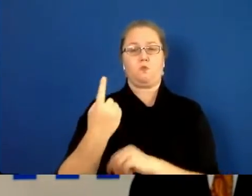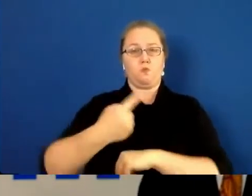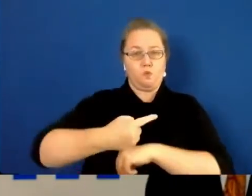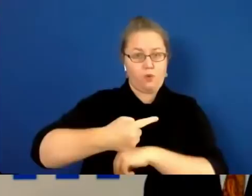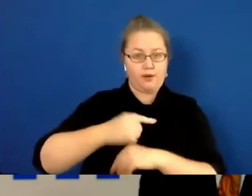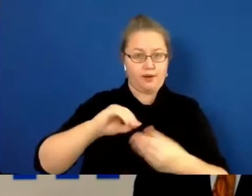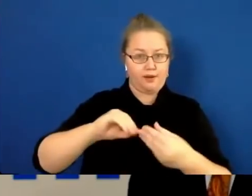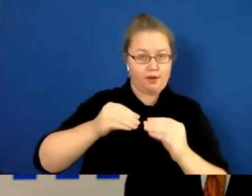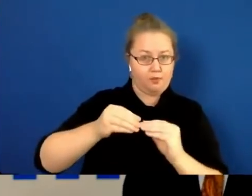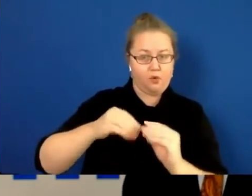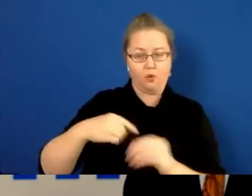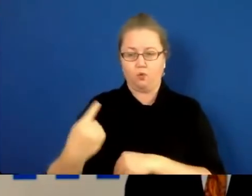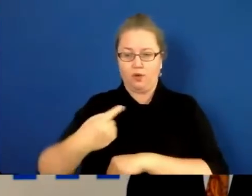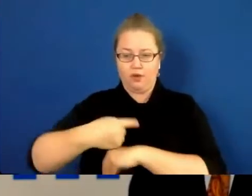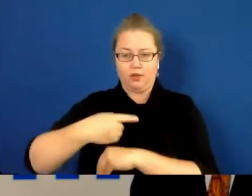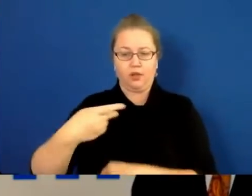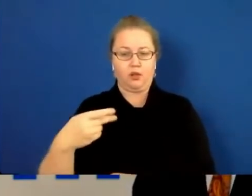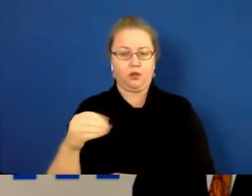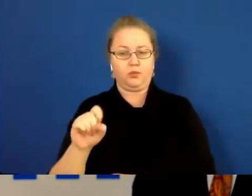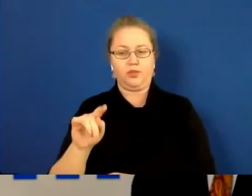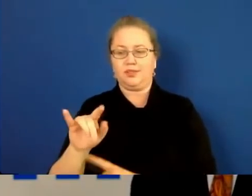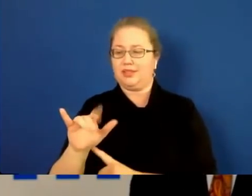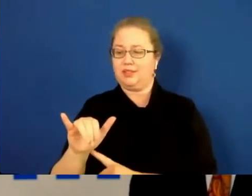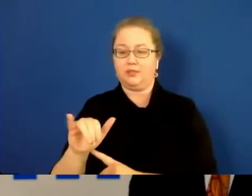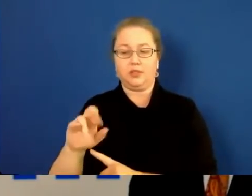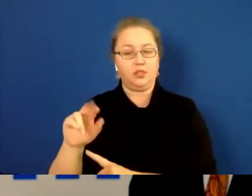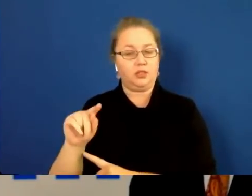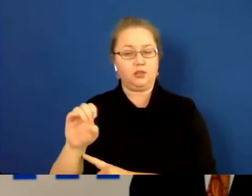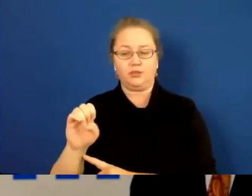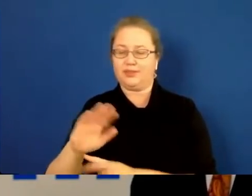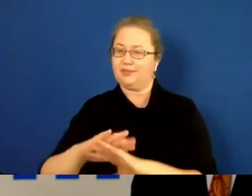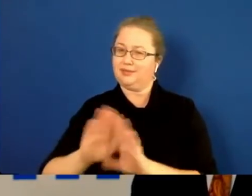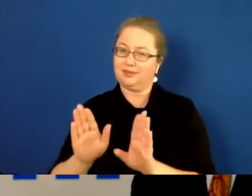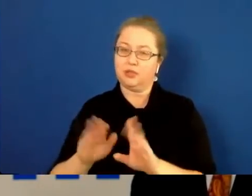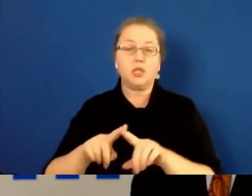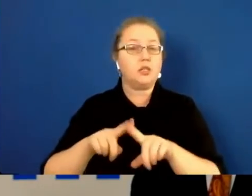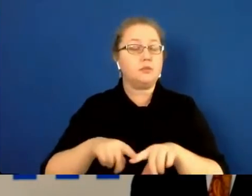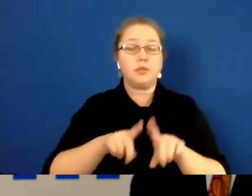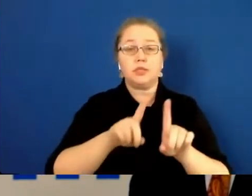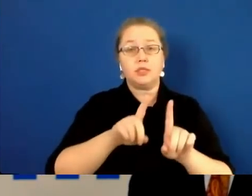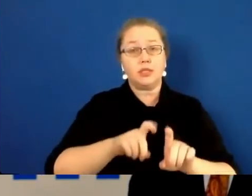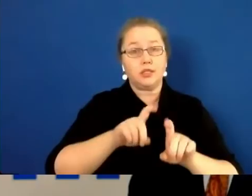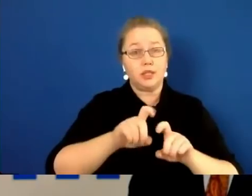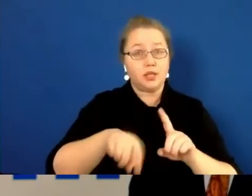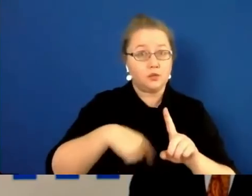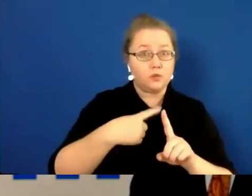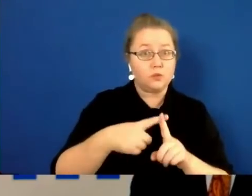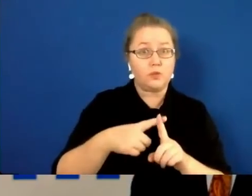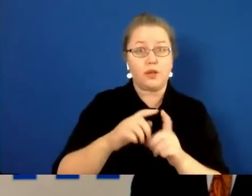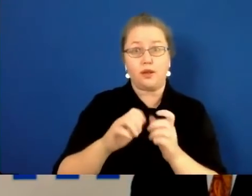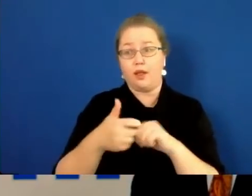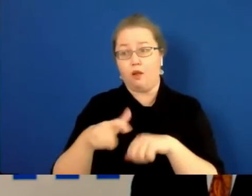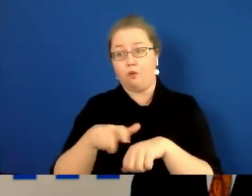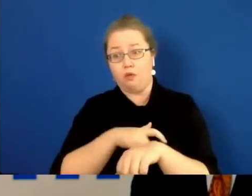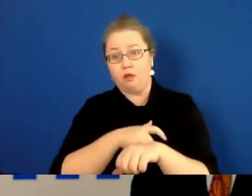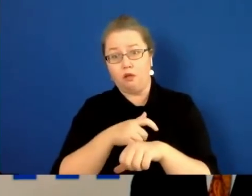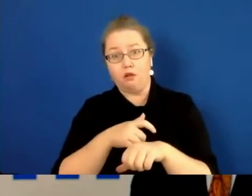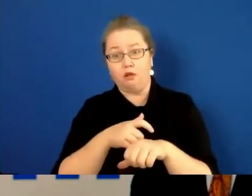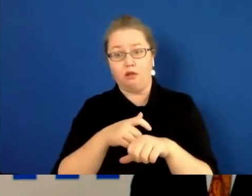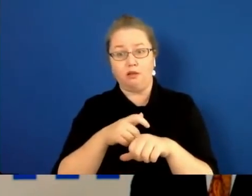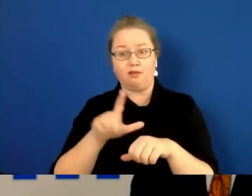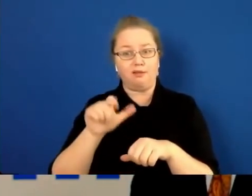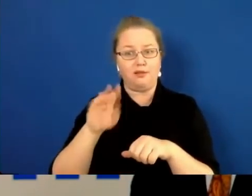there a positivity rate for that region that would have to be hit in order to start thinking about restrictions at schools in terms of